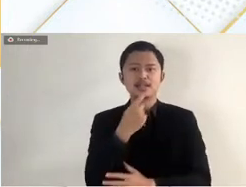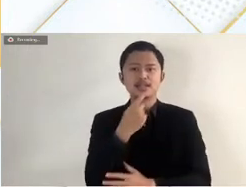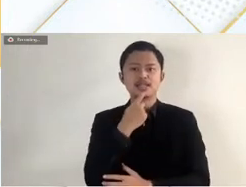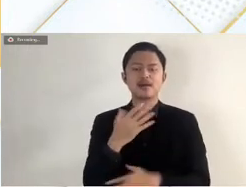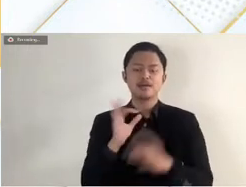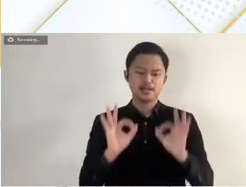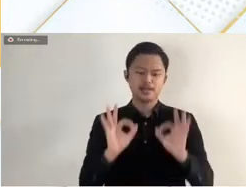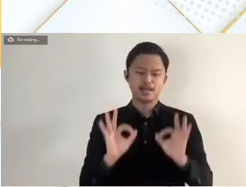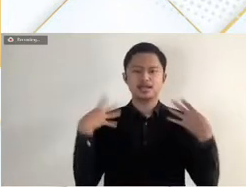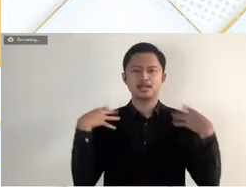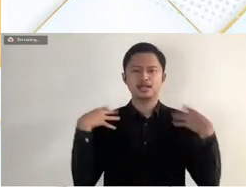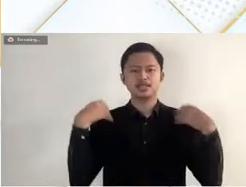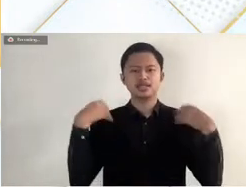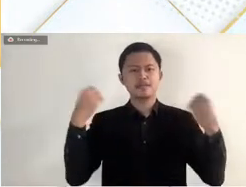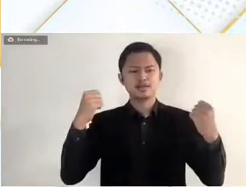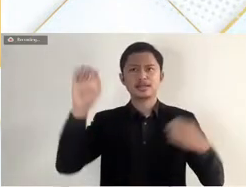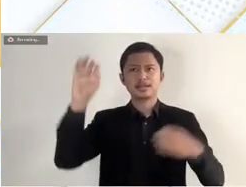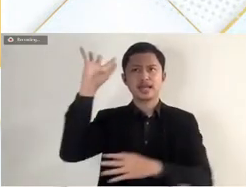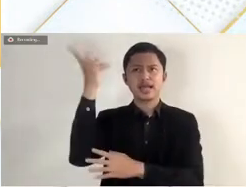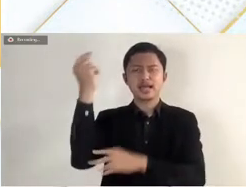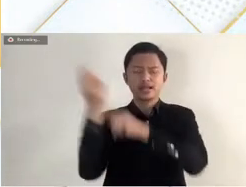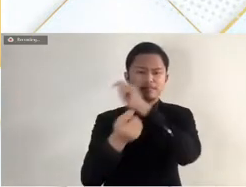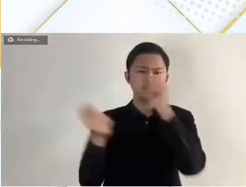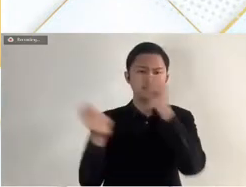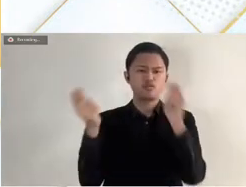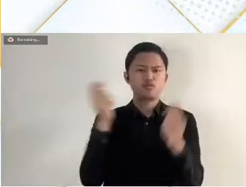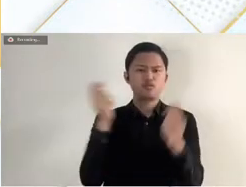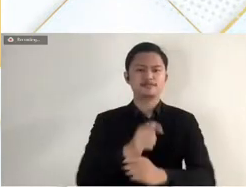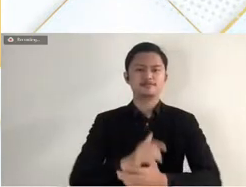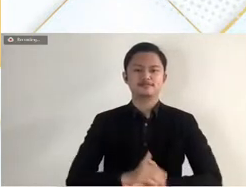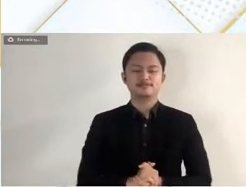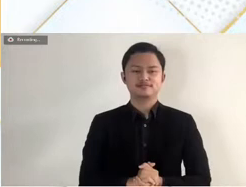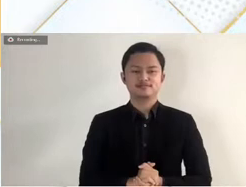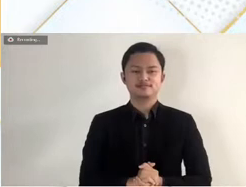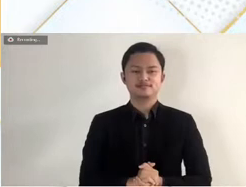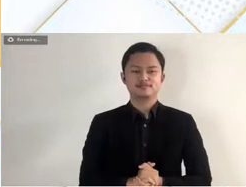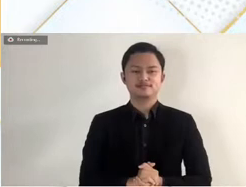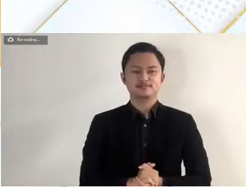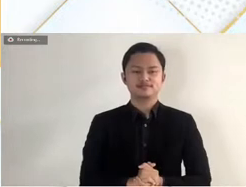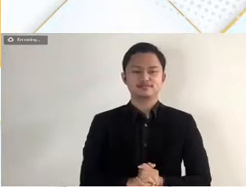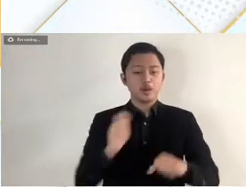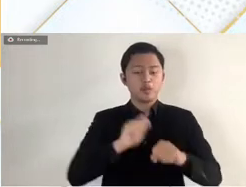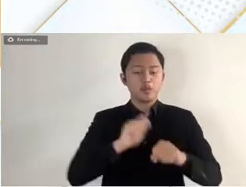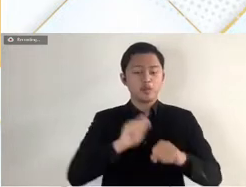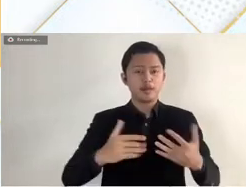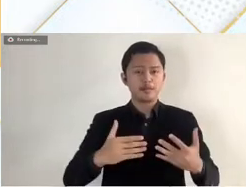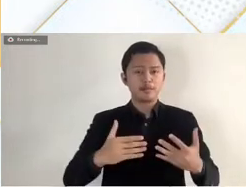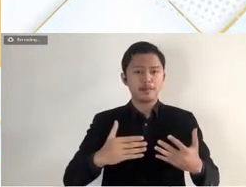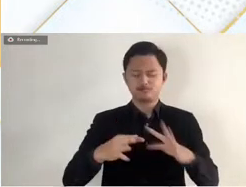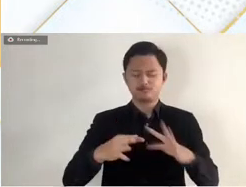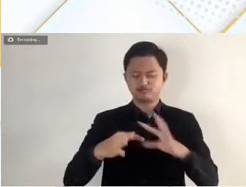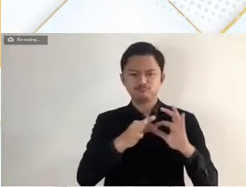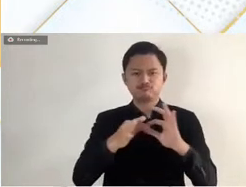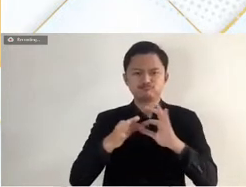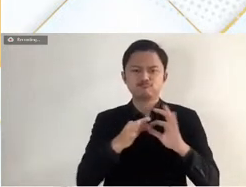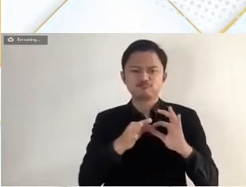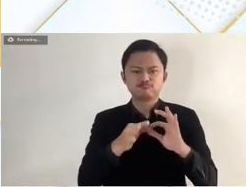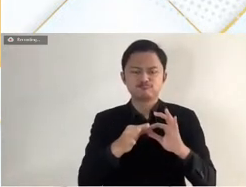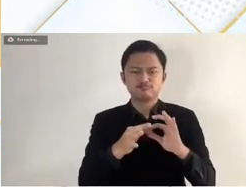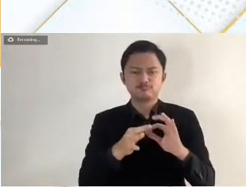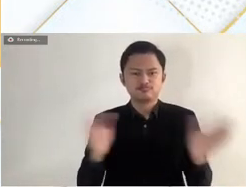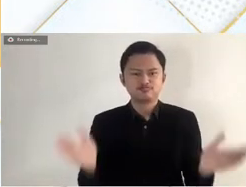and climate change. These common challenges and interests create a strong foundation and incentive to